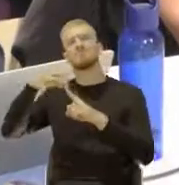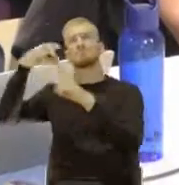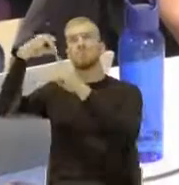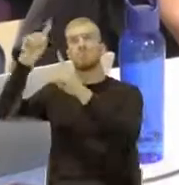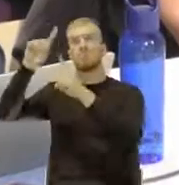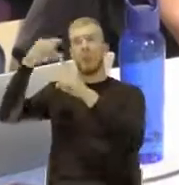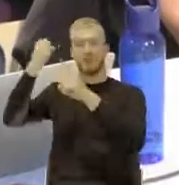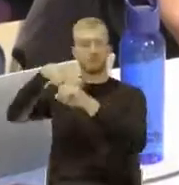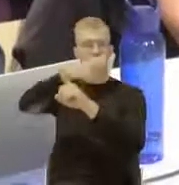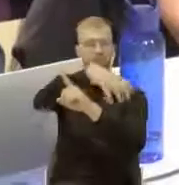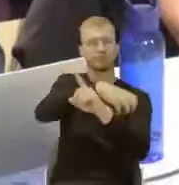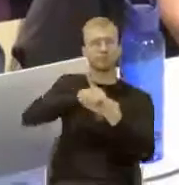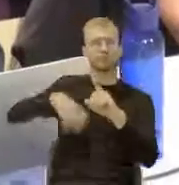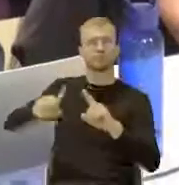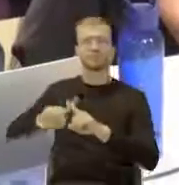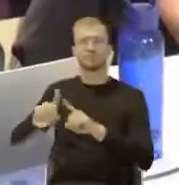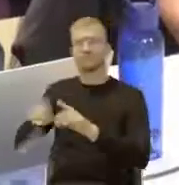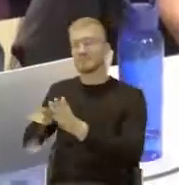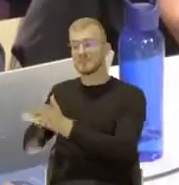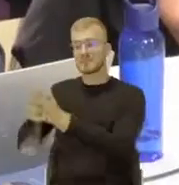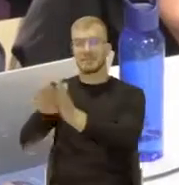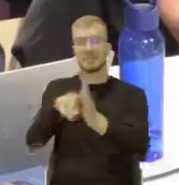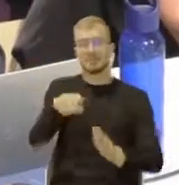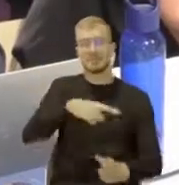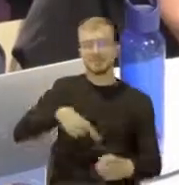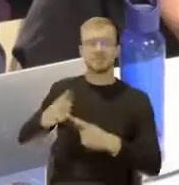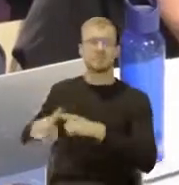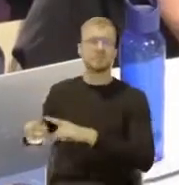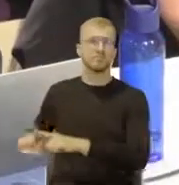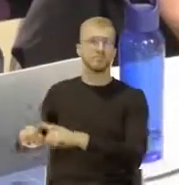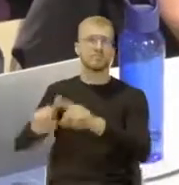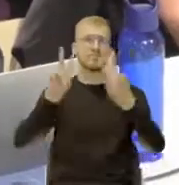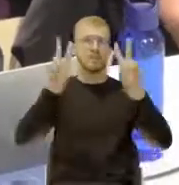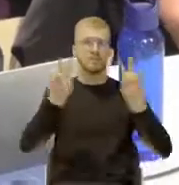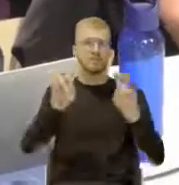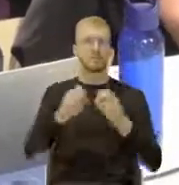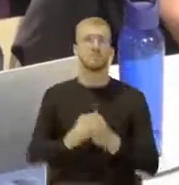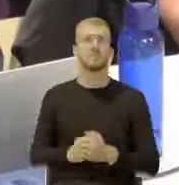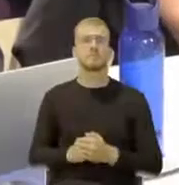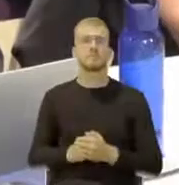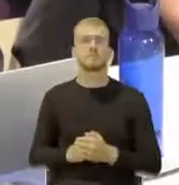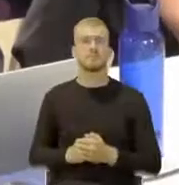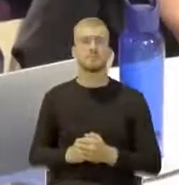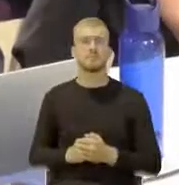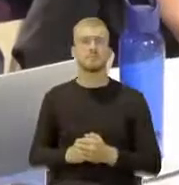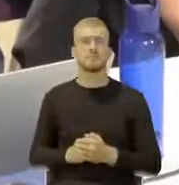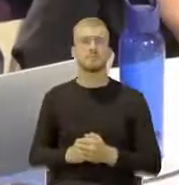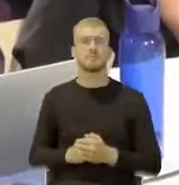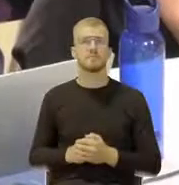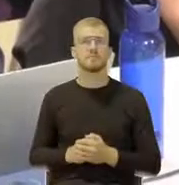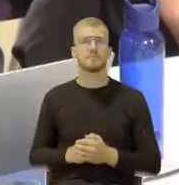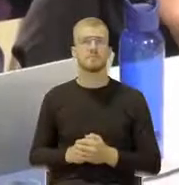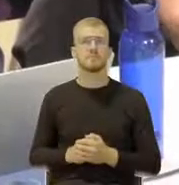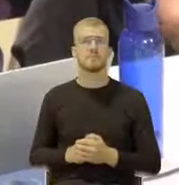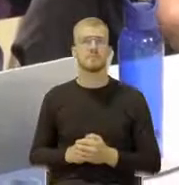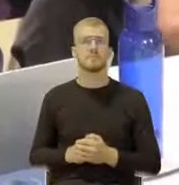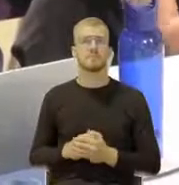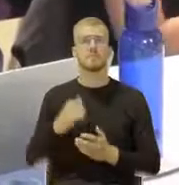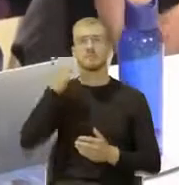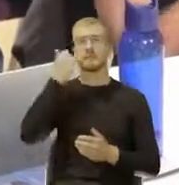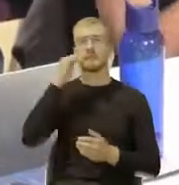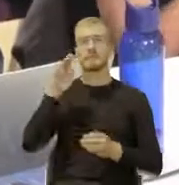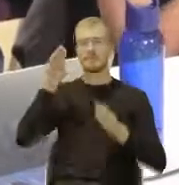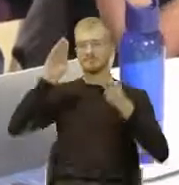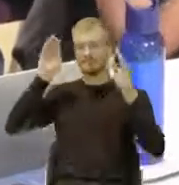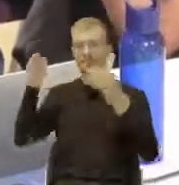the assistance ecosystem know that their work is more effective, more resilient, and more equitable when local partners play